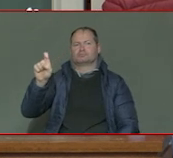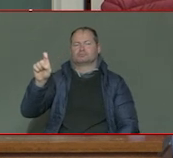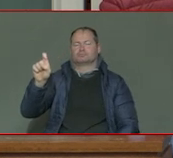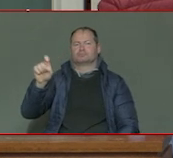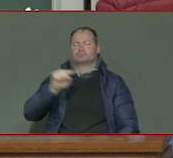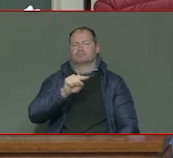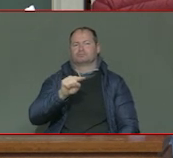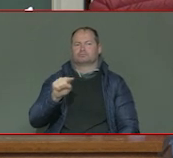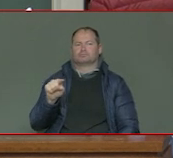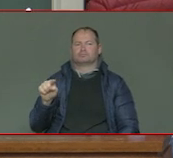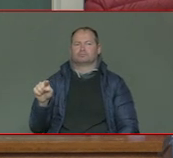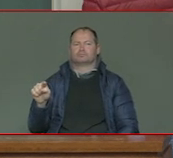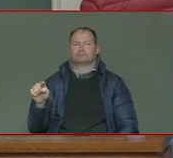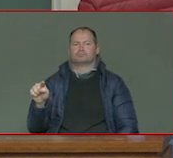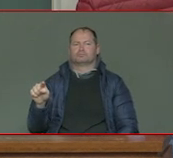over